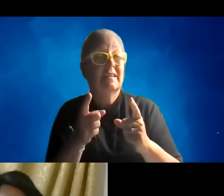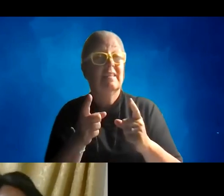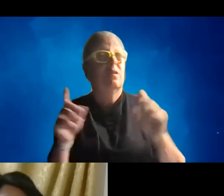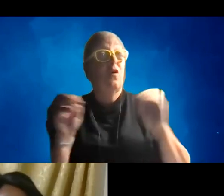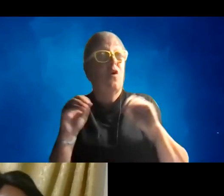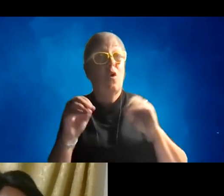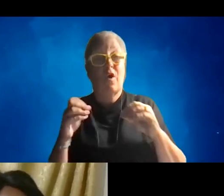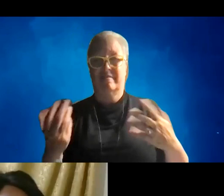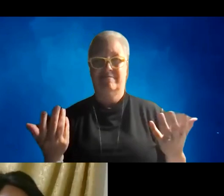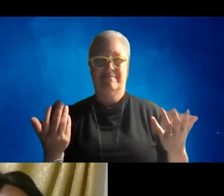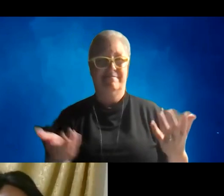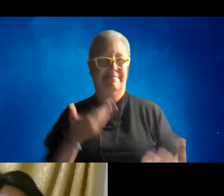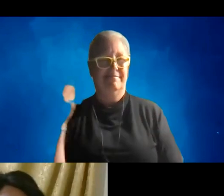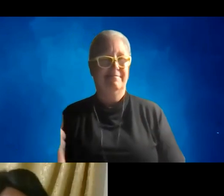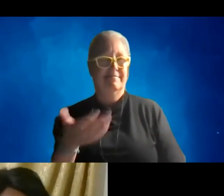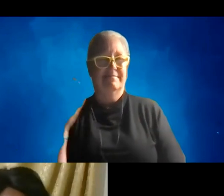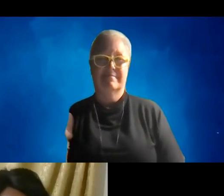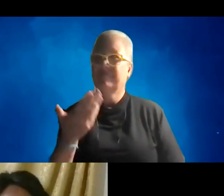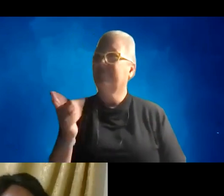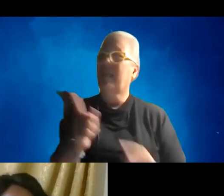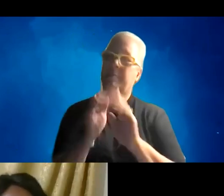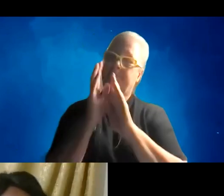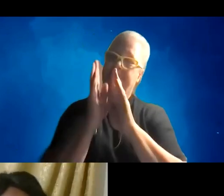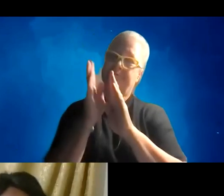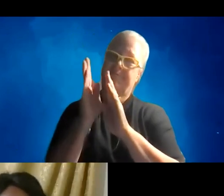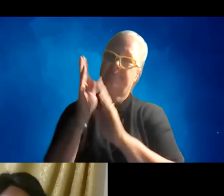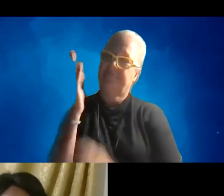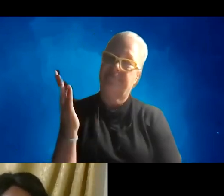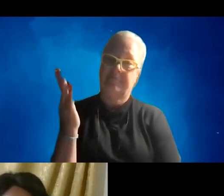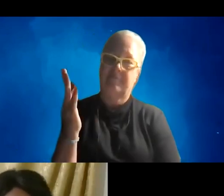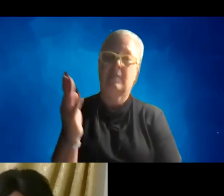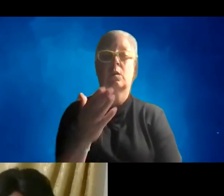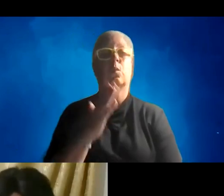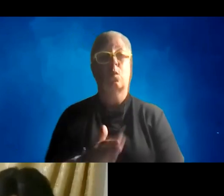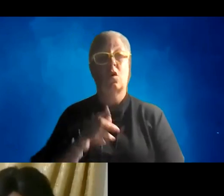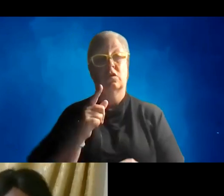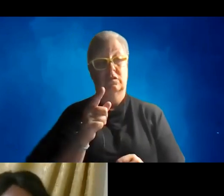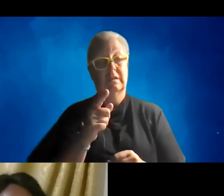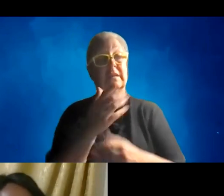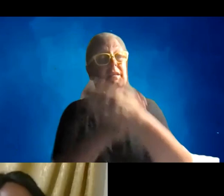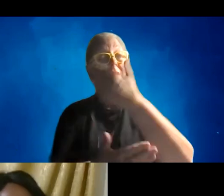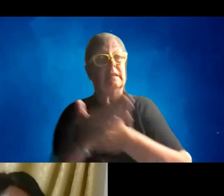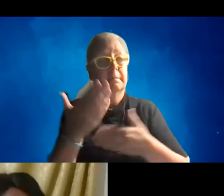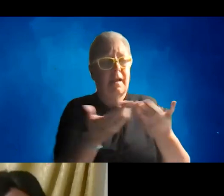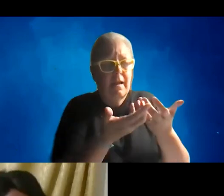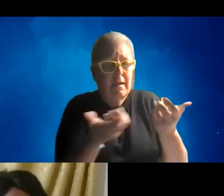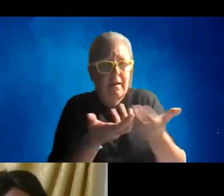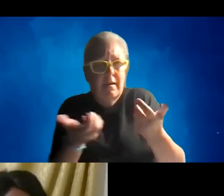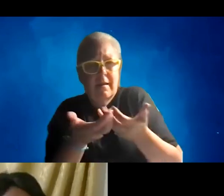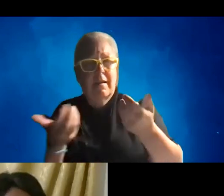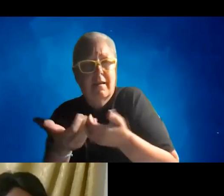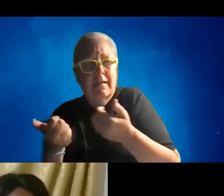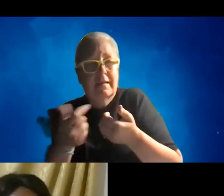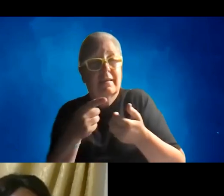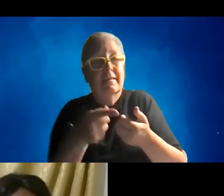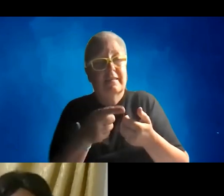that, yes, we are advocating for disaggregated data for disabled people, and we would like that data to be